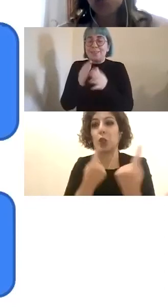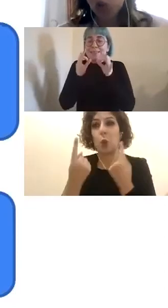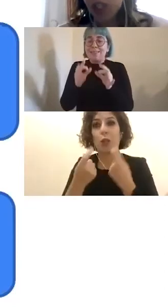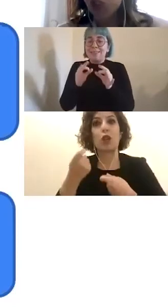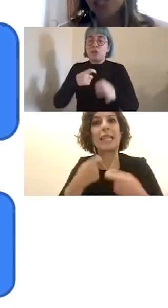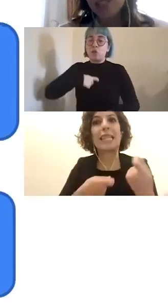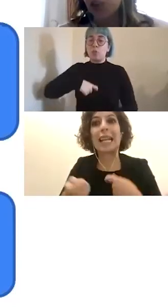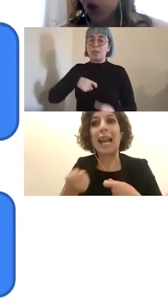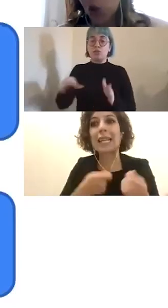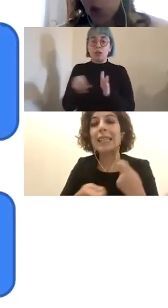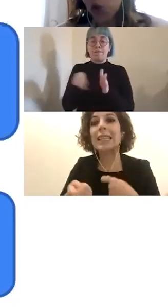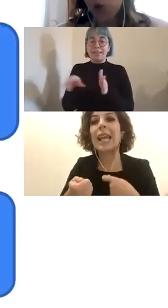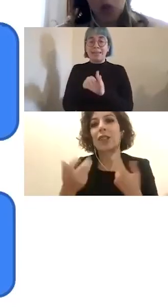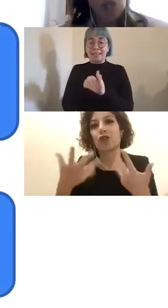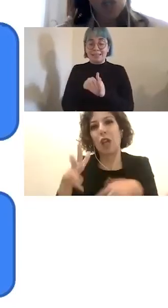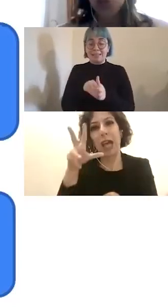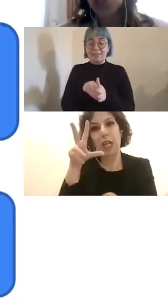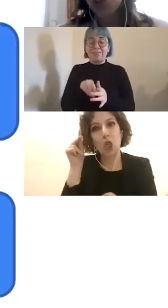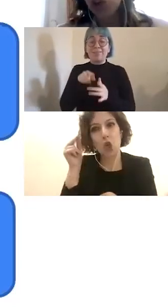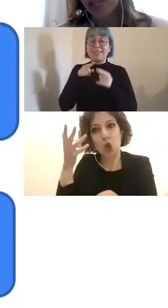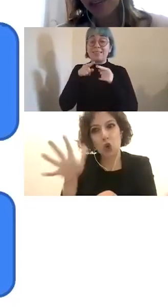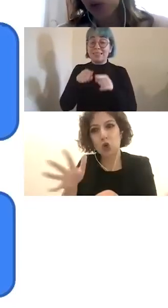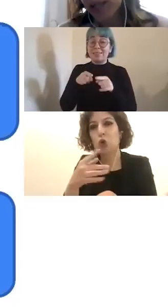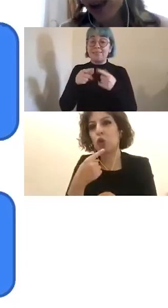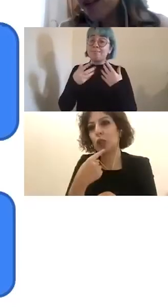trafficking, human trafficking, has been